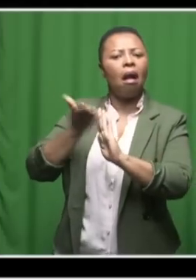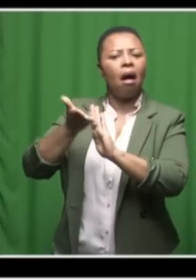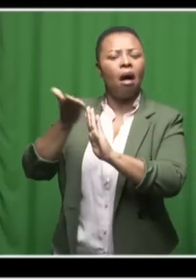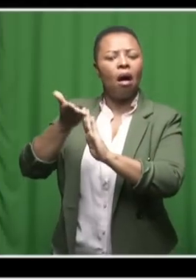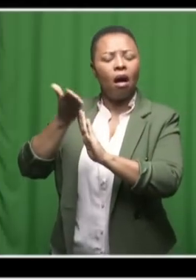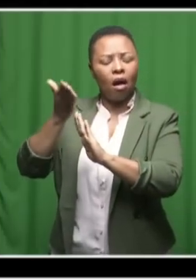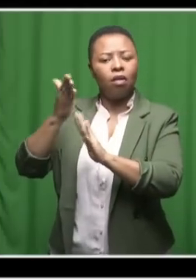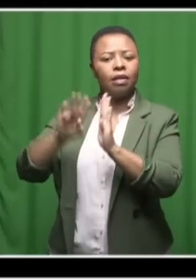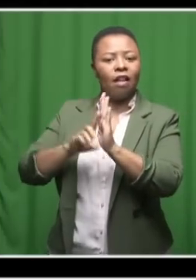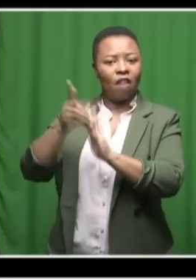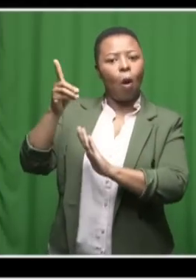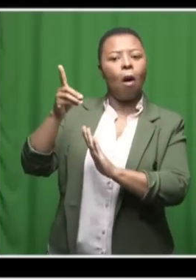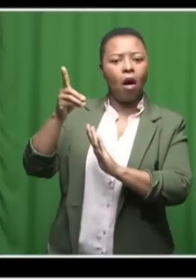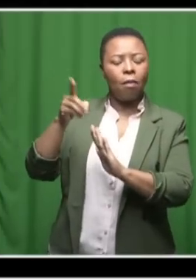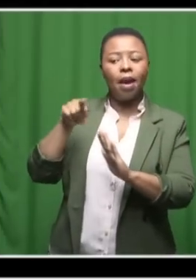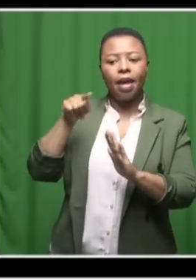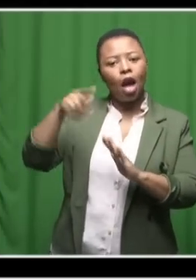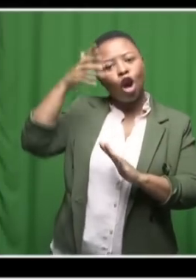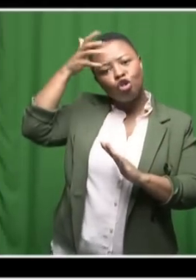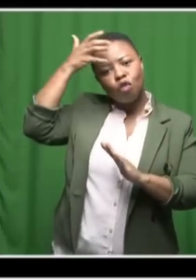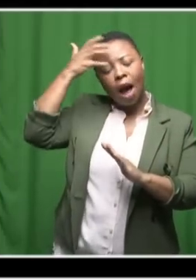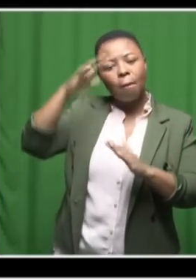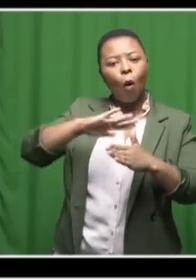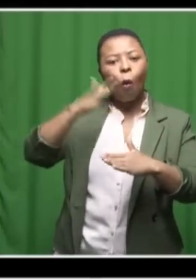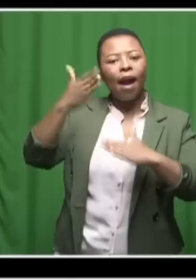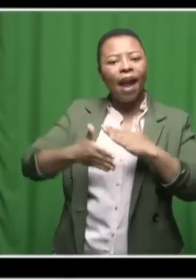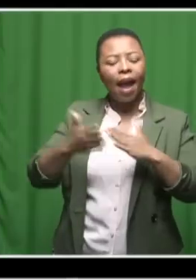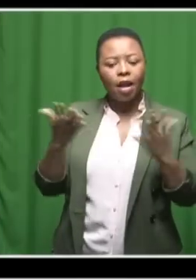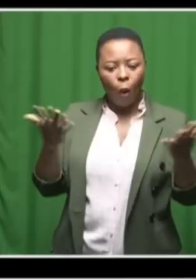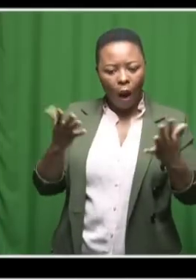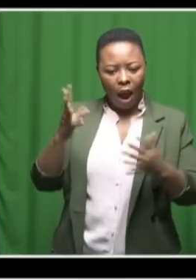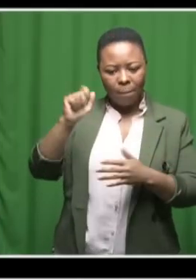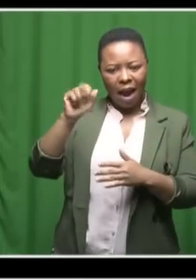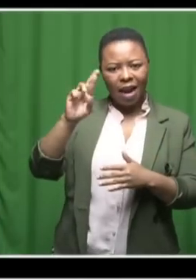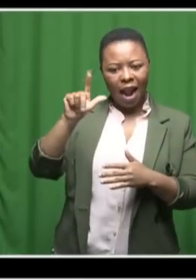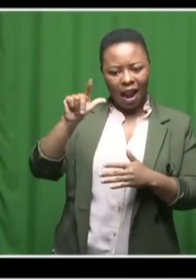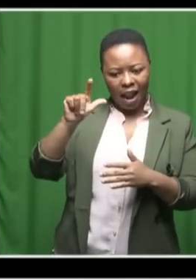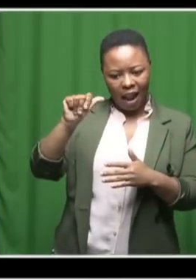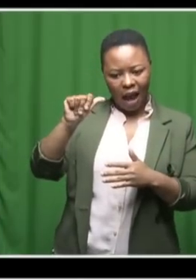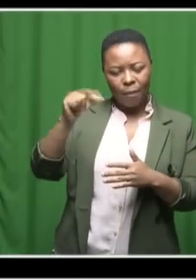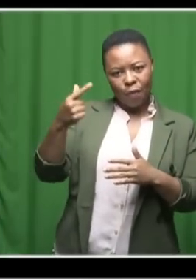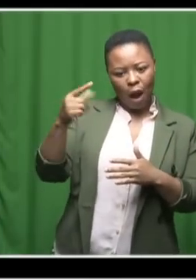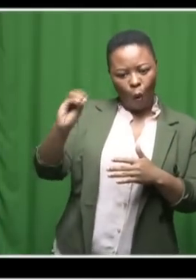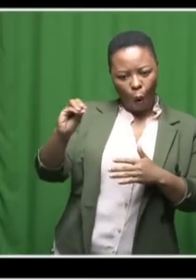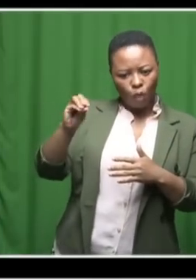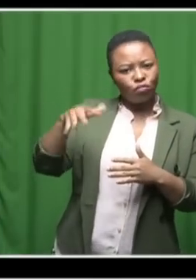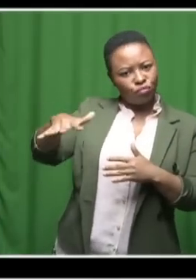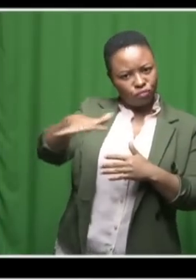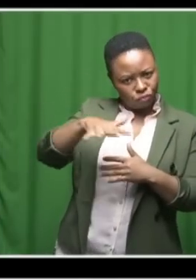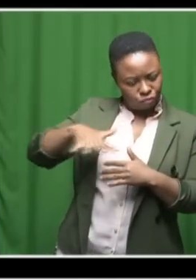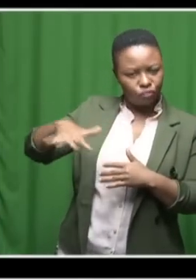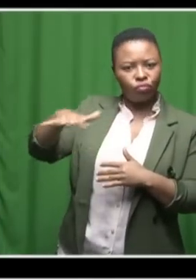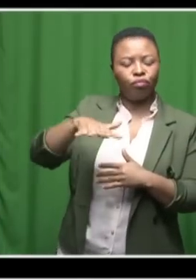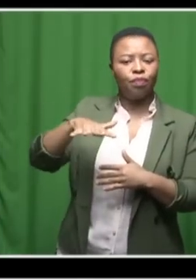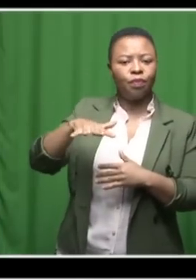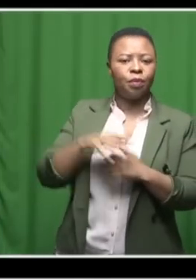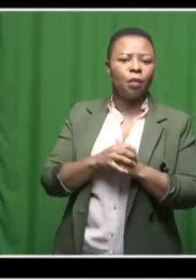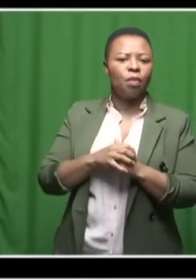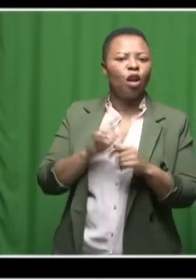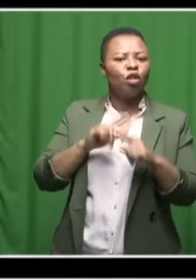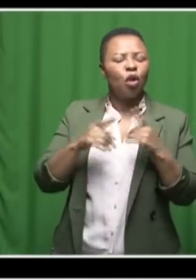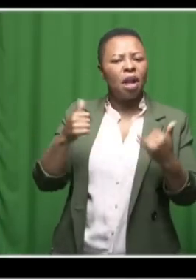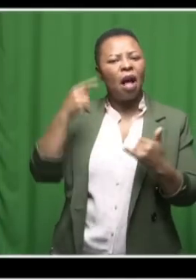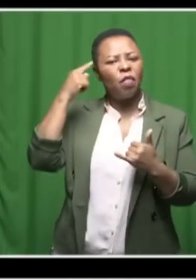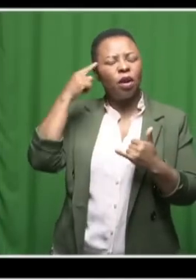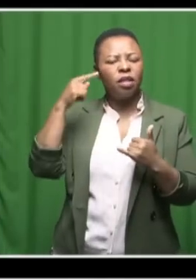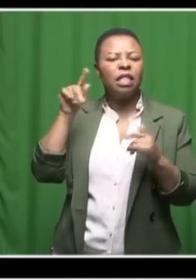at. Trump spending the weekend at his Mar-a-Lago residence. But, of course, the indictment is the